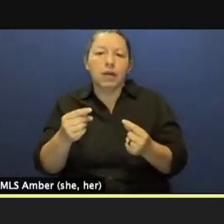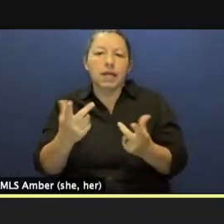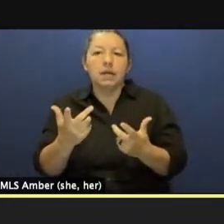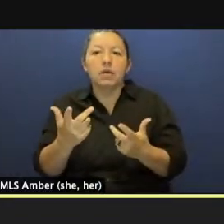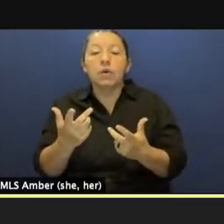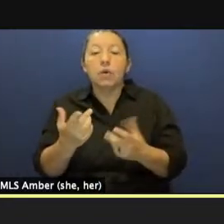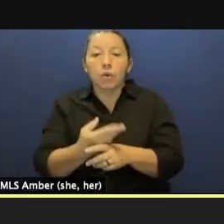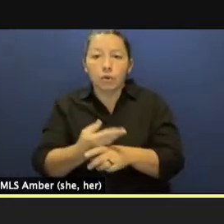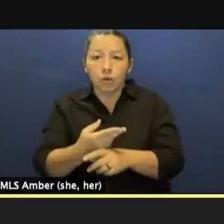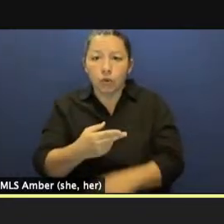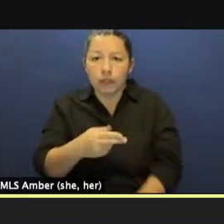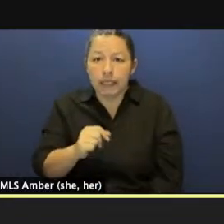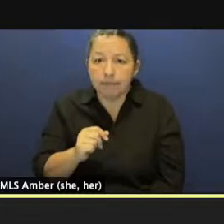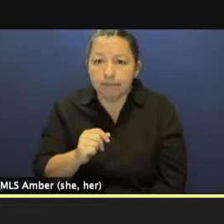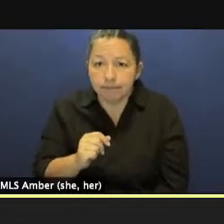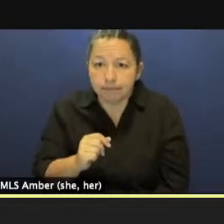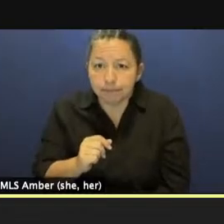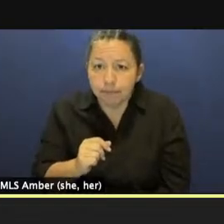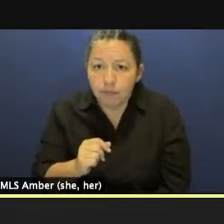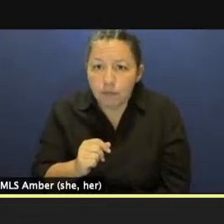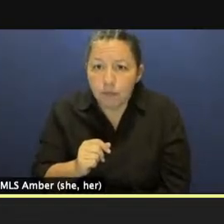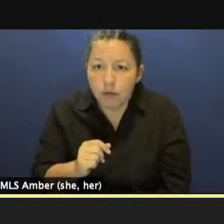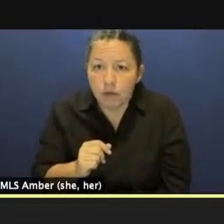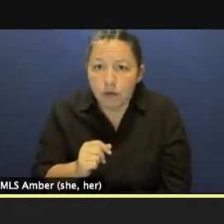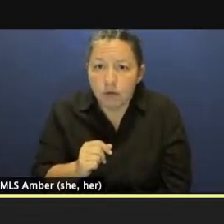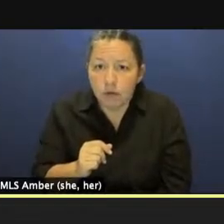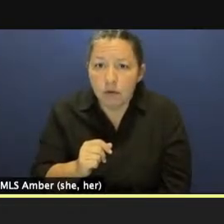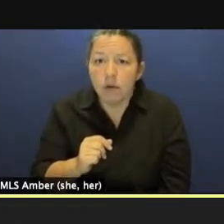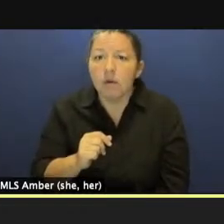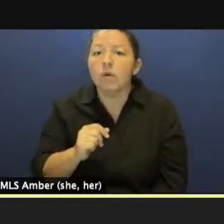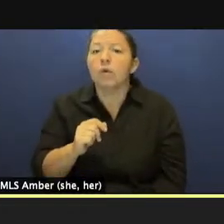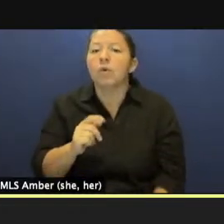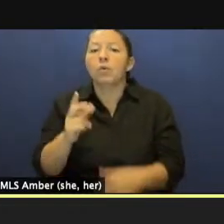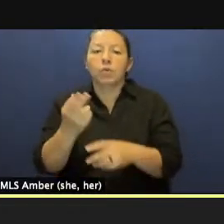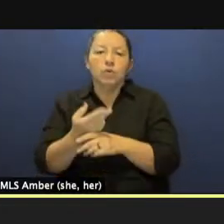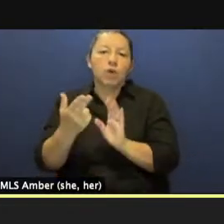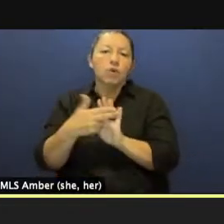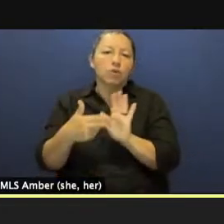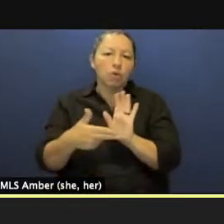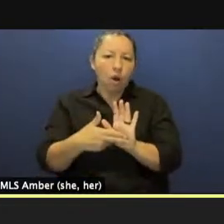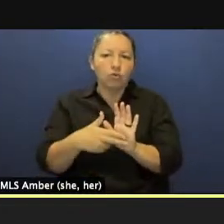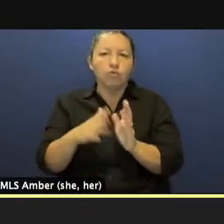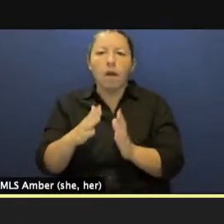lander through the CLIP vehicle, contracting, of course, lunar